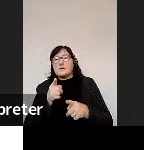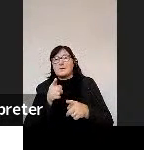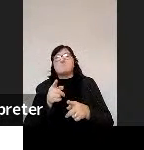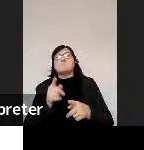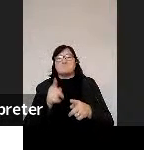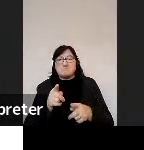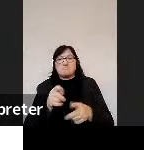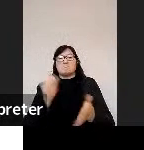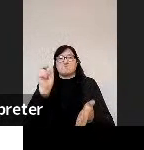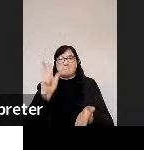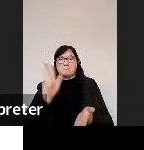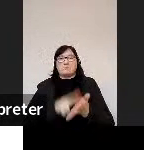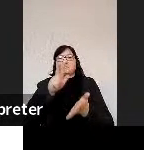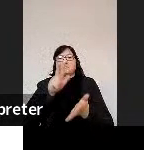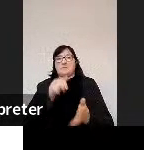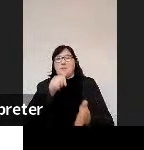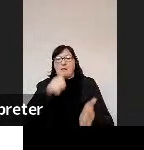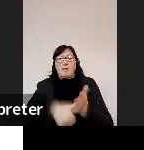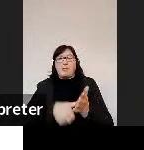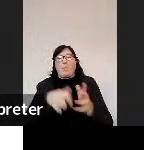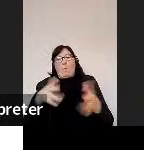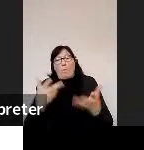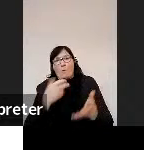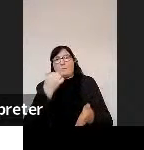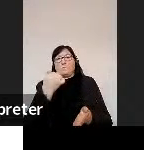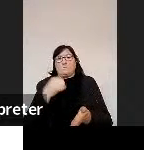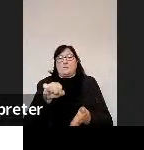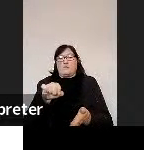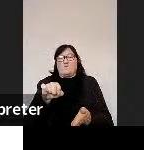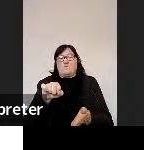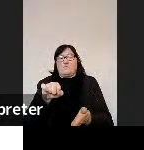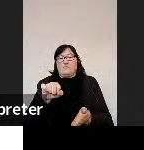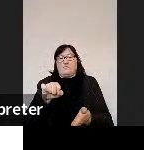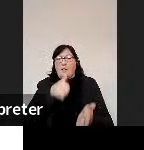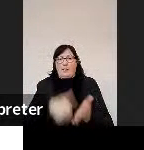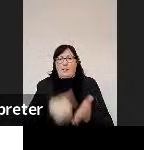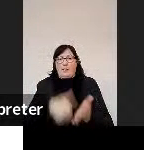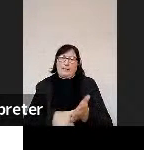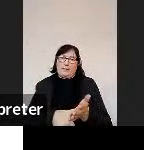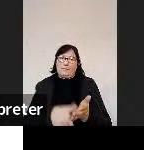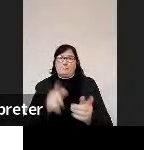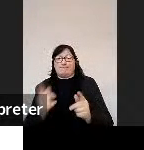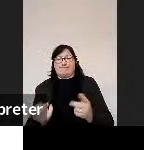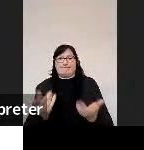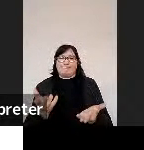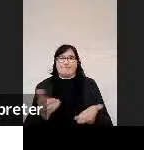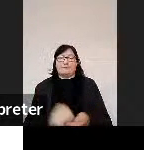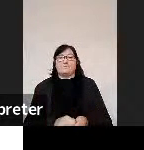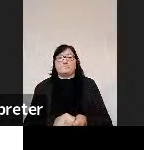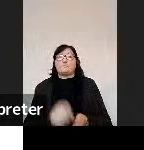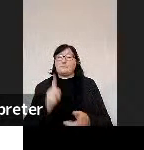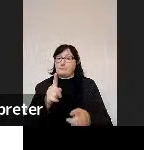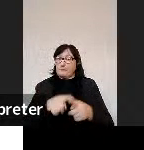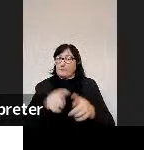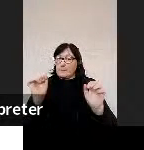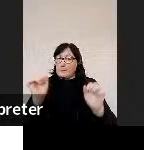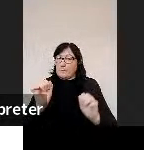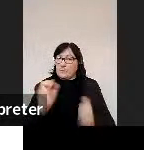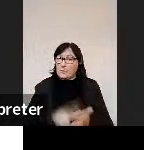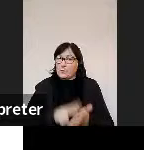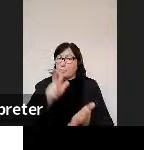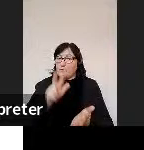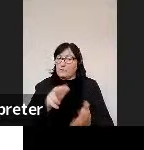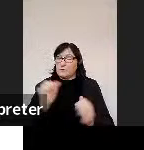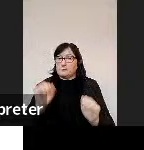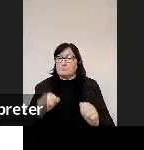letter on your inbox. Once your very first client type is approved, the system will then create an